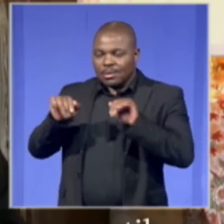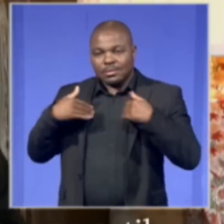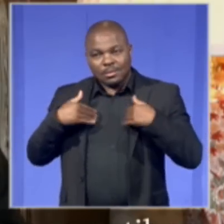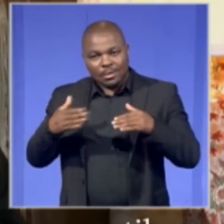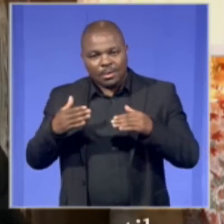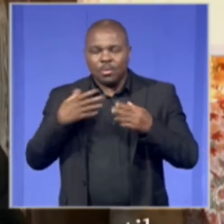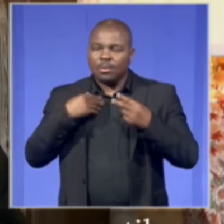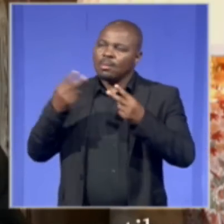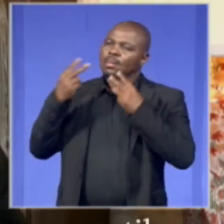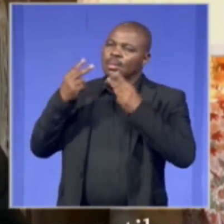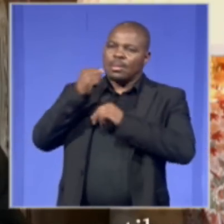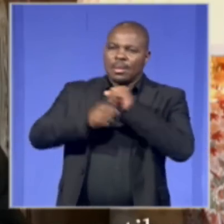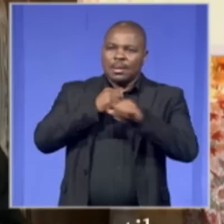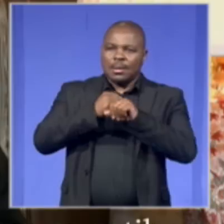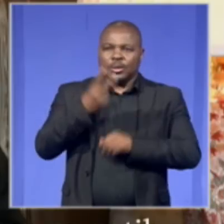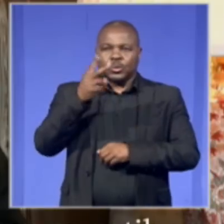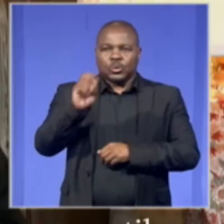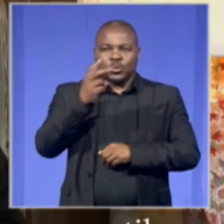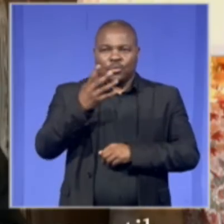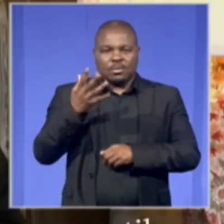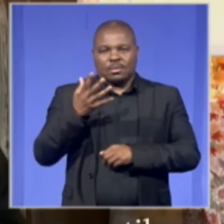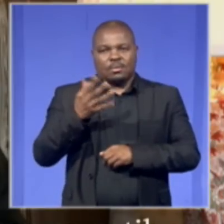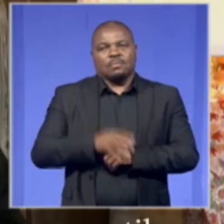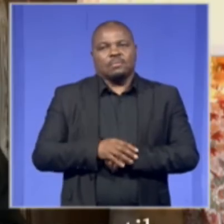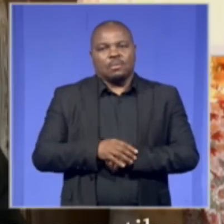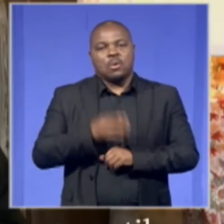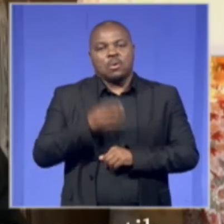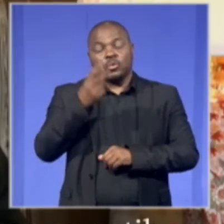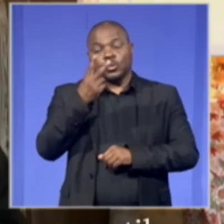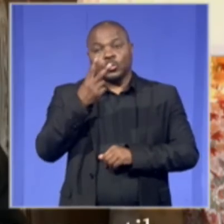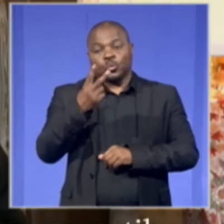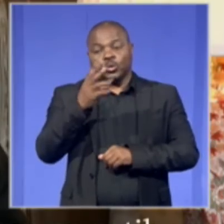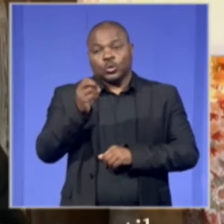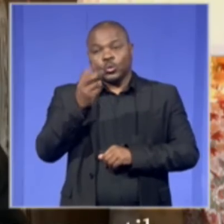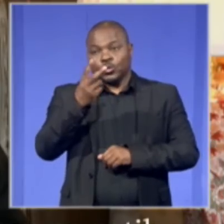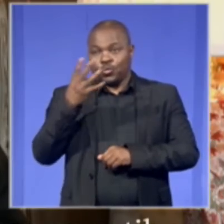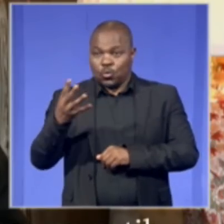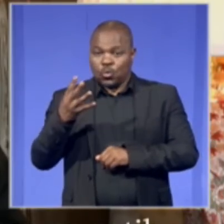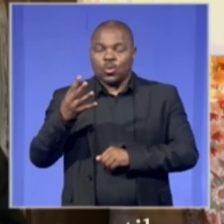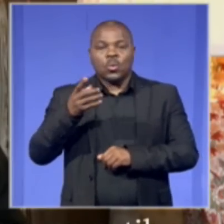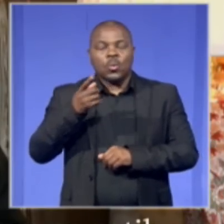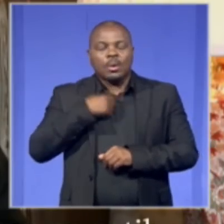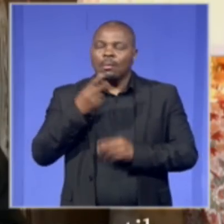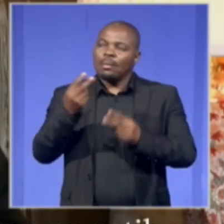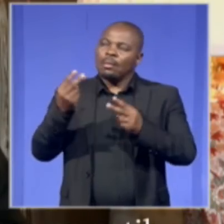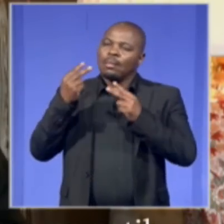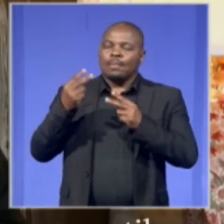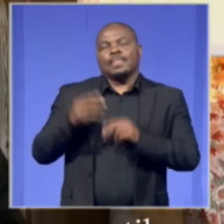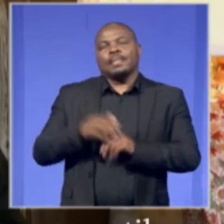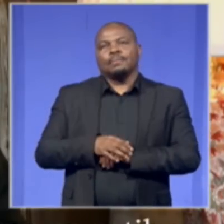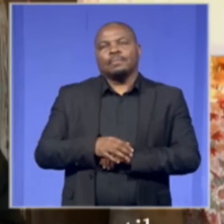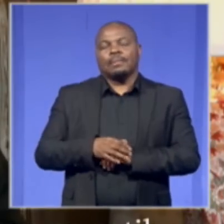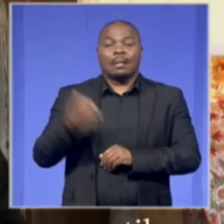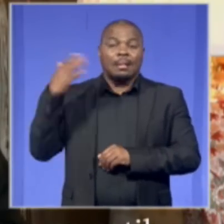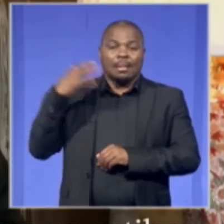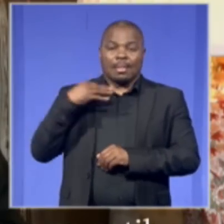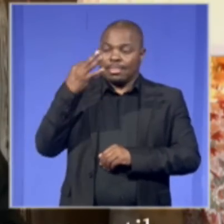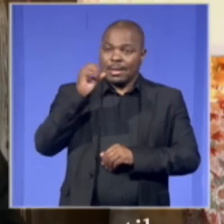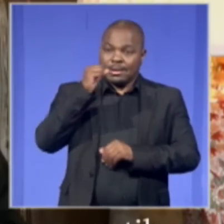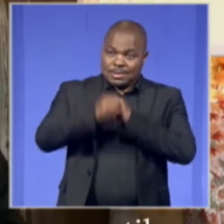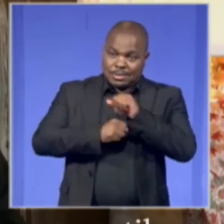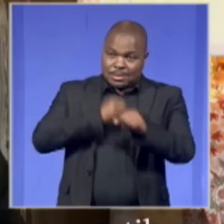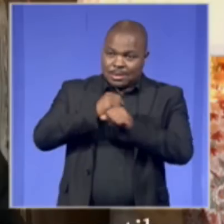2024 as a year of change and progress. We marked 30 years since becoming a free and